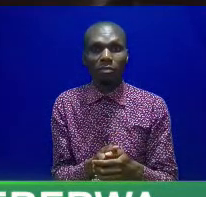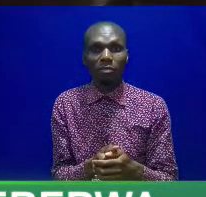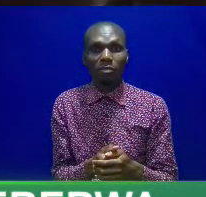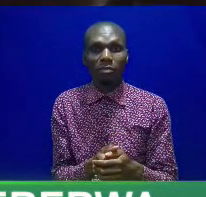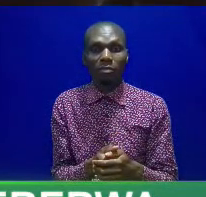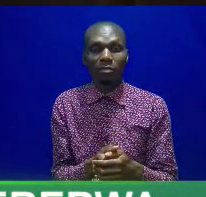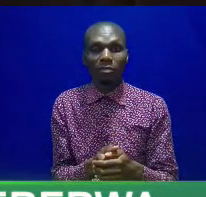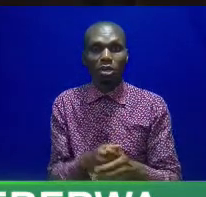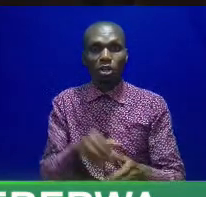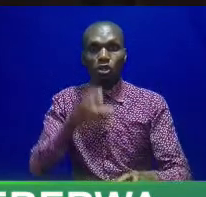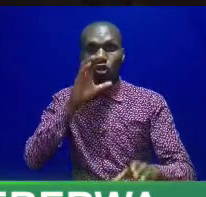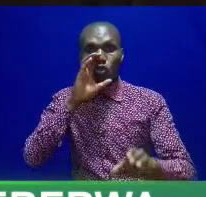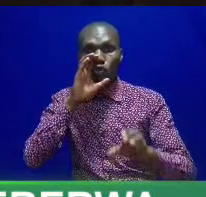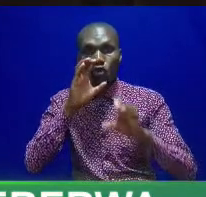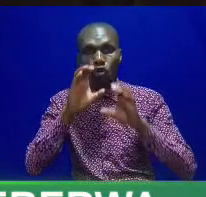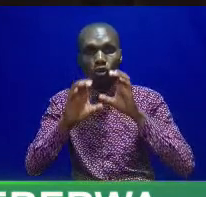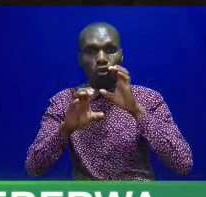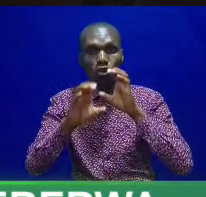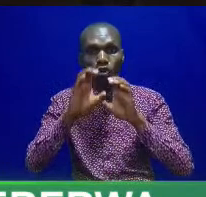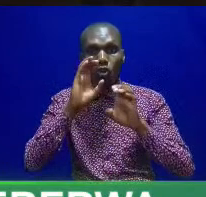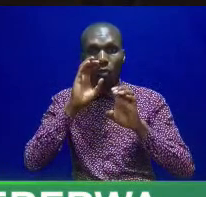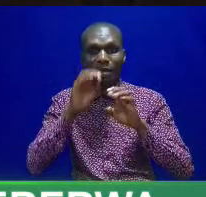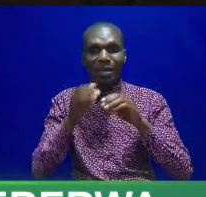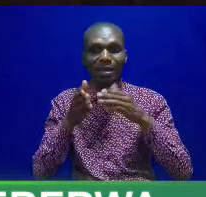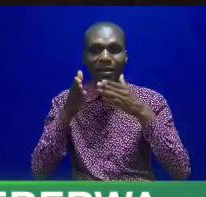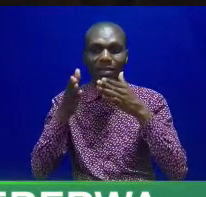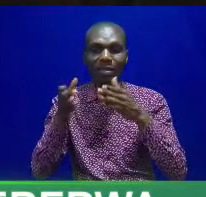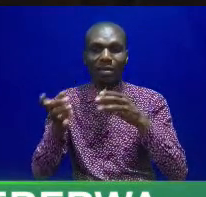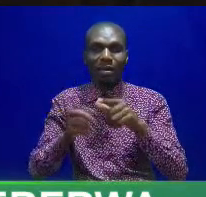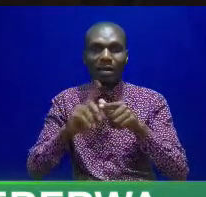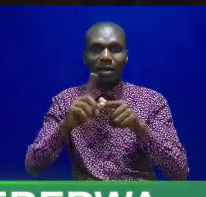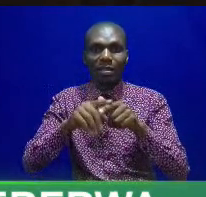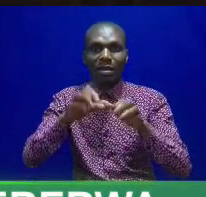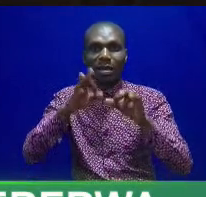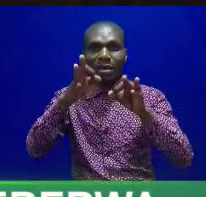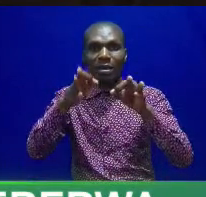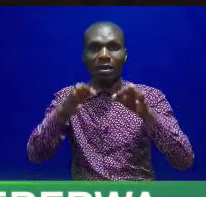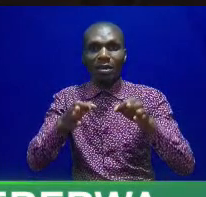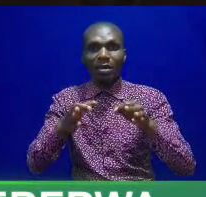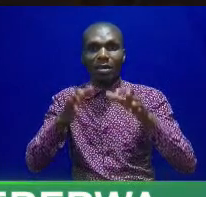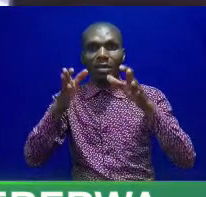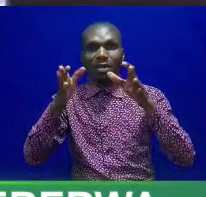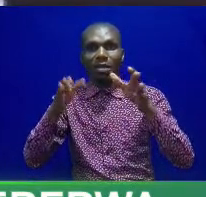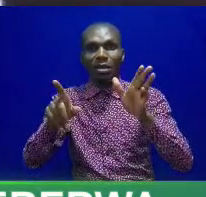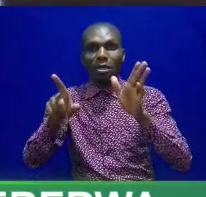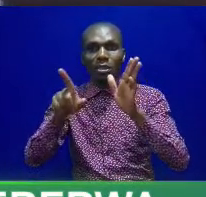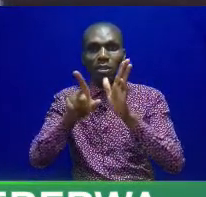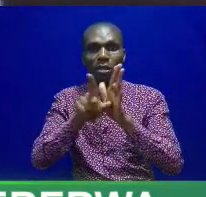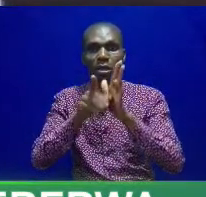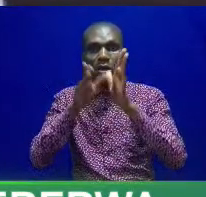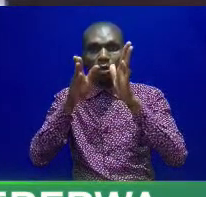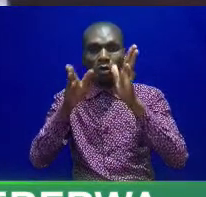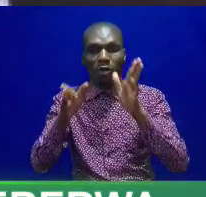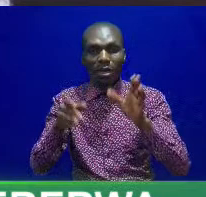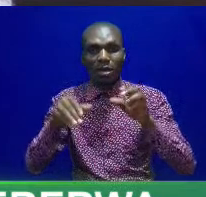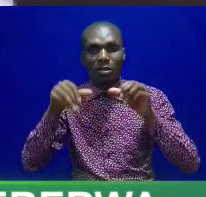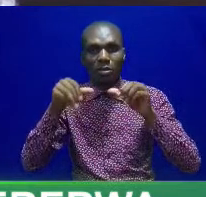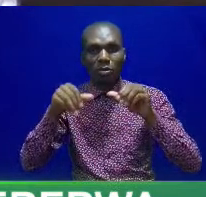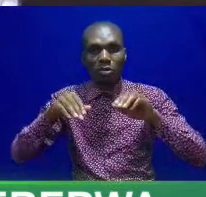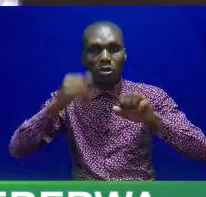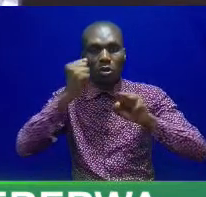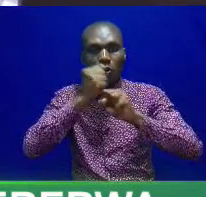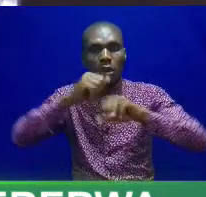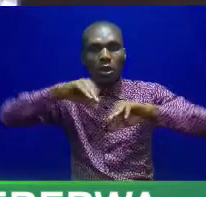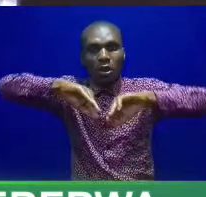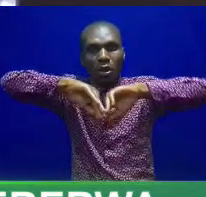the defense exhibit 3. Vago kwana asichinsemecho nigo abana chebina nabo igo aba wakili ba Doris Donya baba bakogenda mamincha